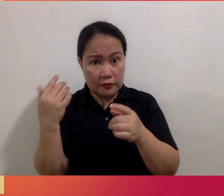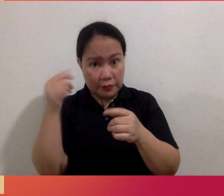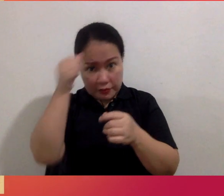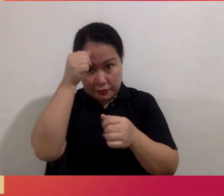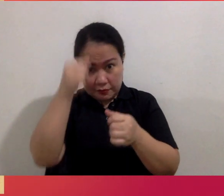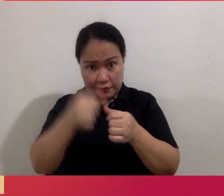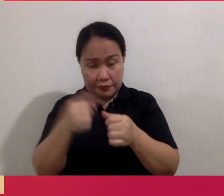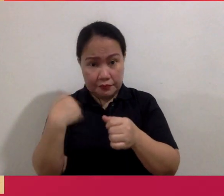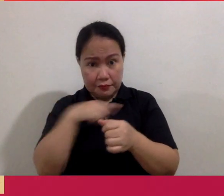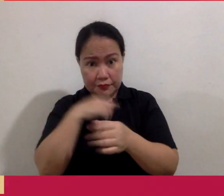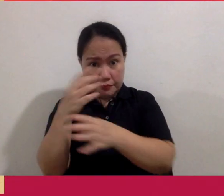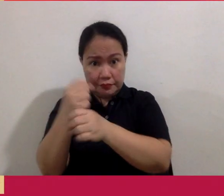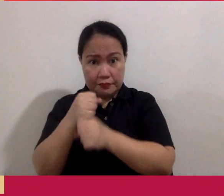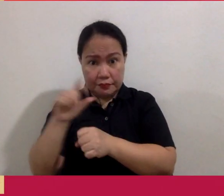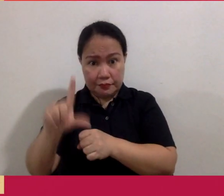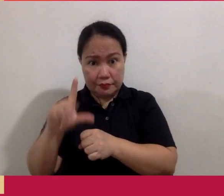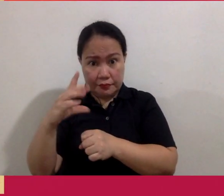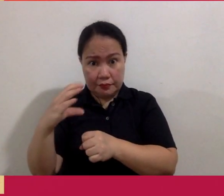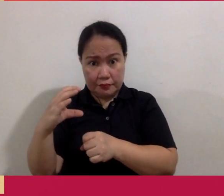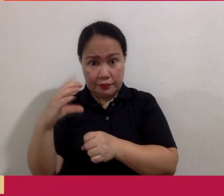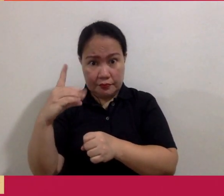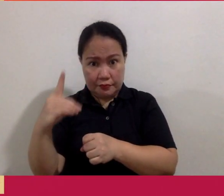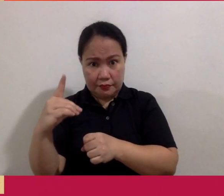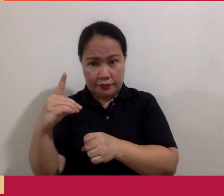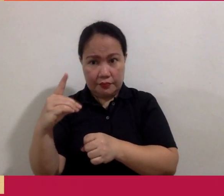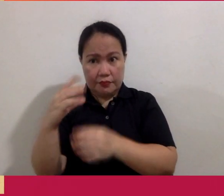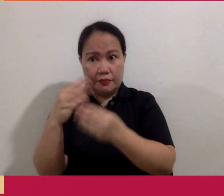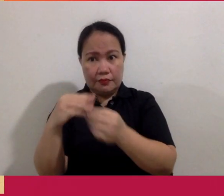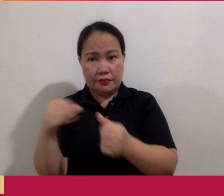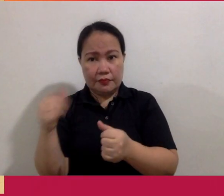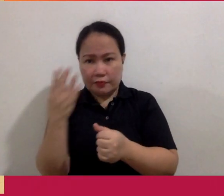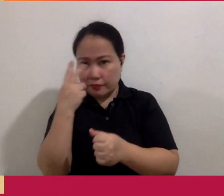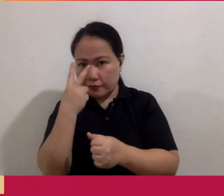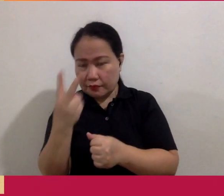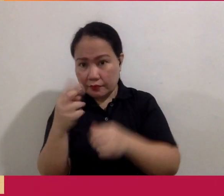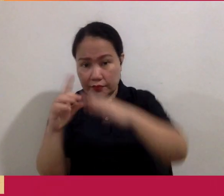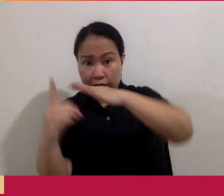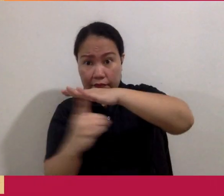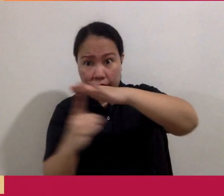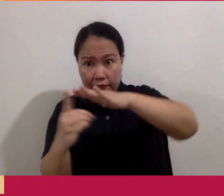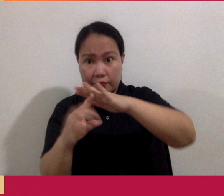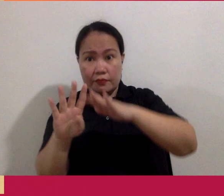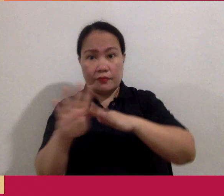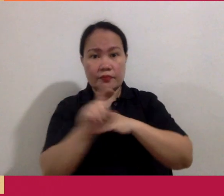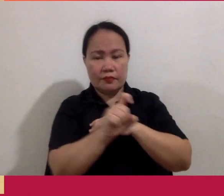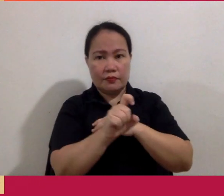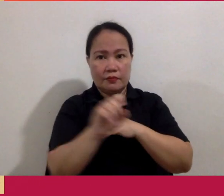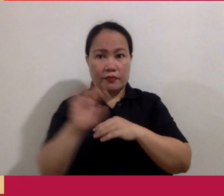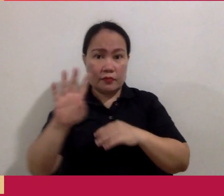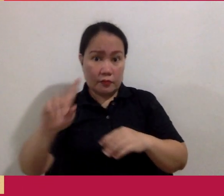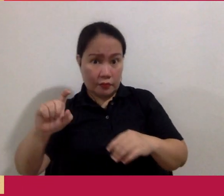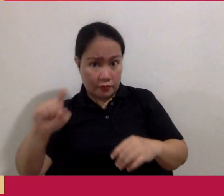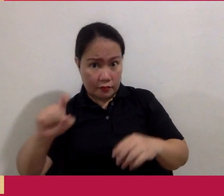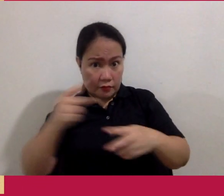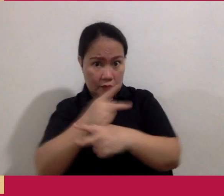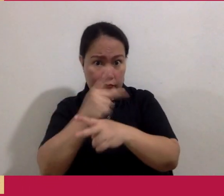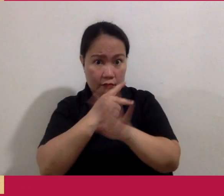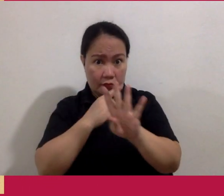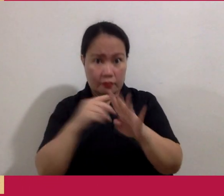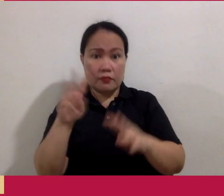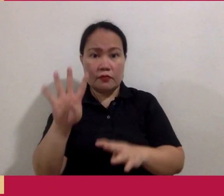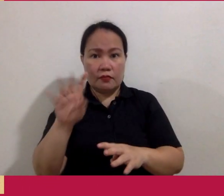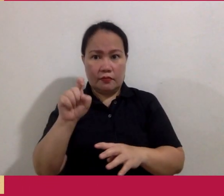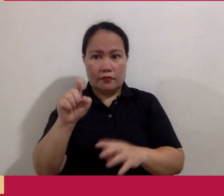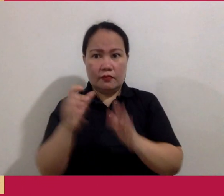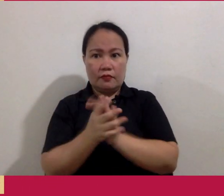kinuha muna natin yung LCD to solve this equation. So, find the LCD. So, ano yung LCD niyan? That is 4x. And